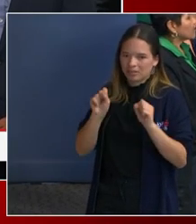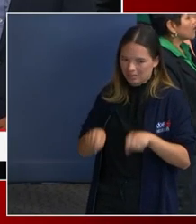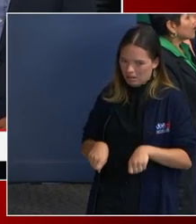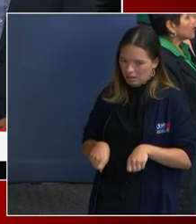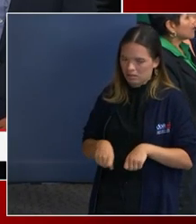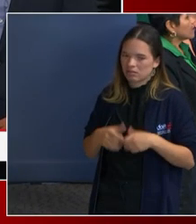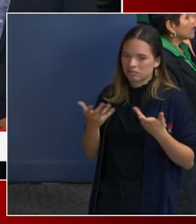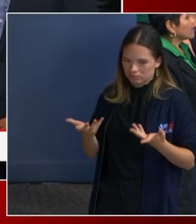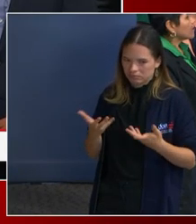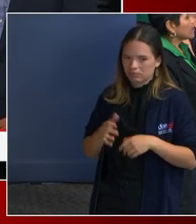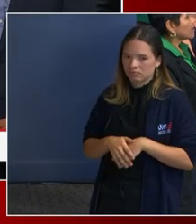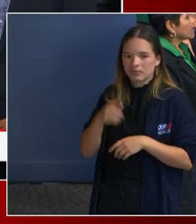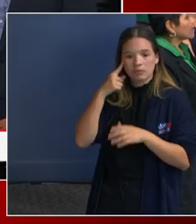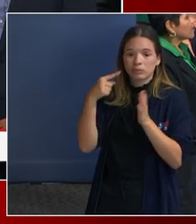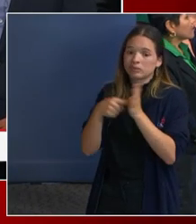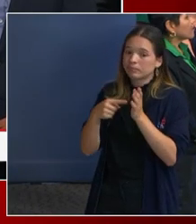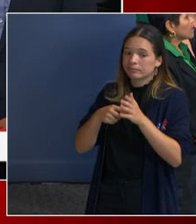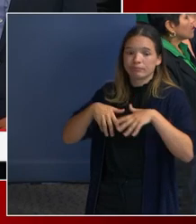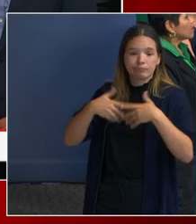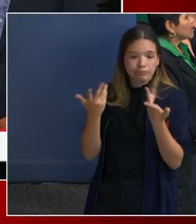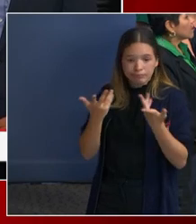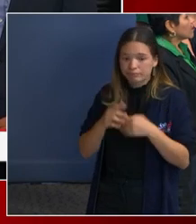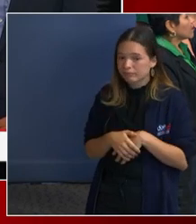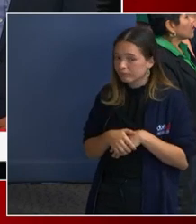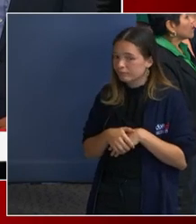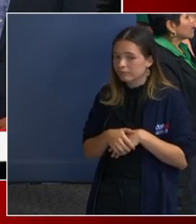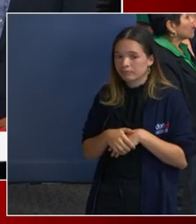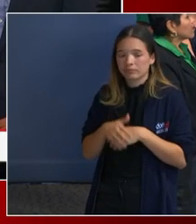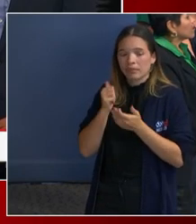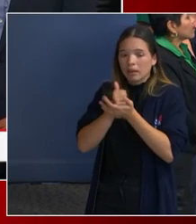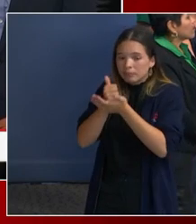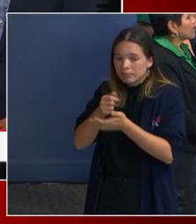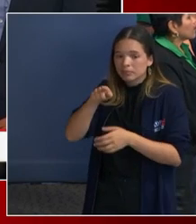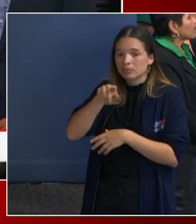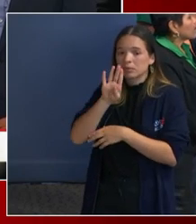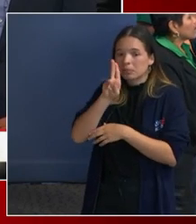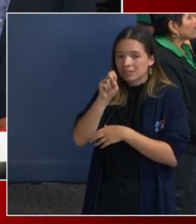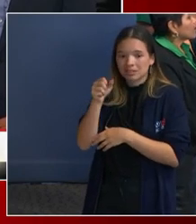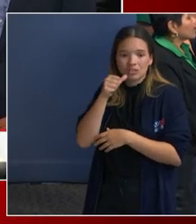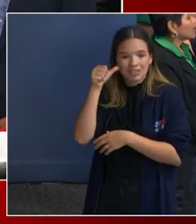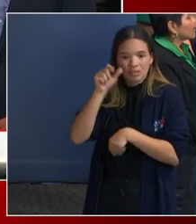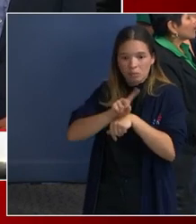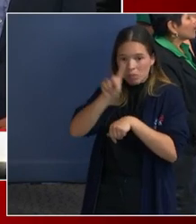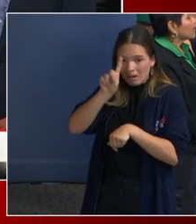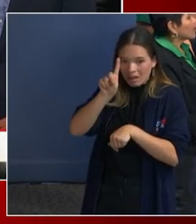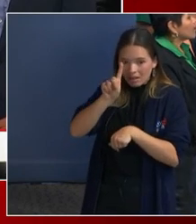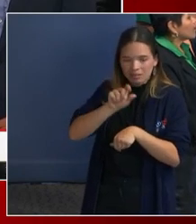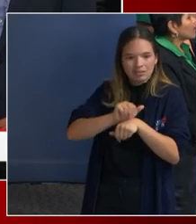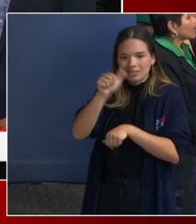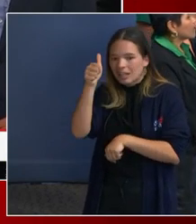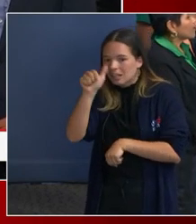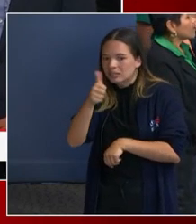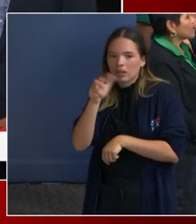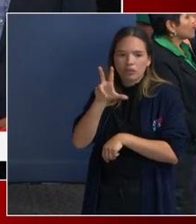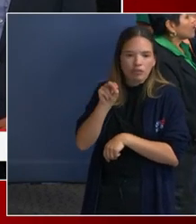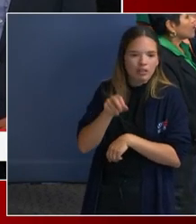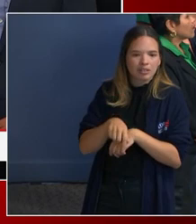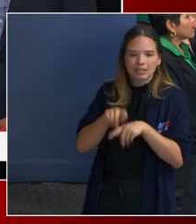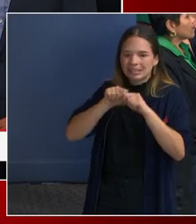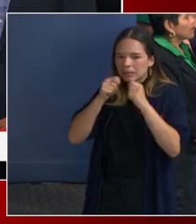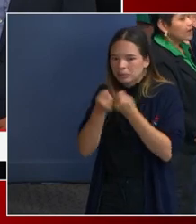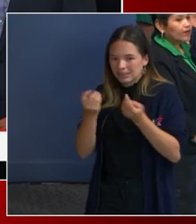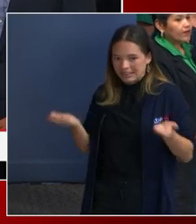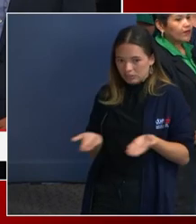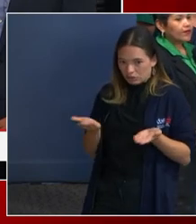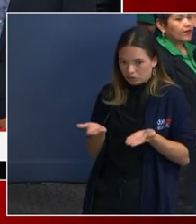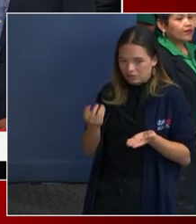as an example, we attended a bus yesterday at 1, yesterday at 10:30, and the team that's here with us has just finished with the morning